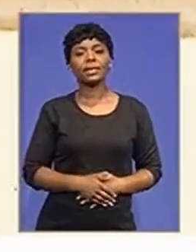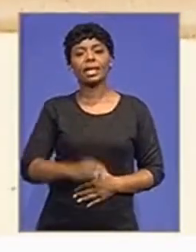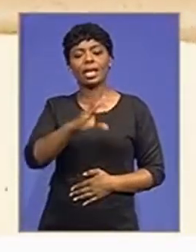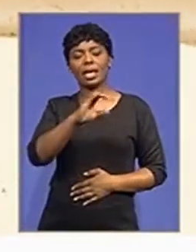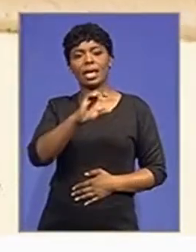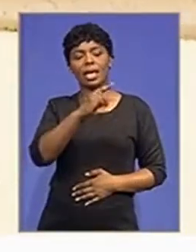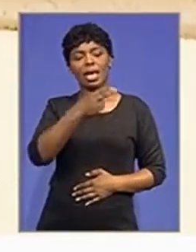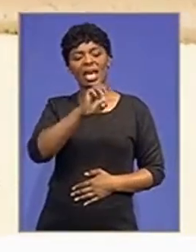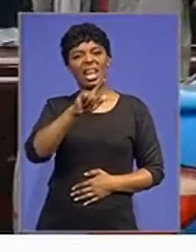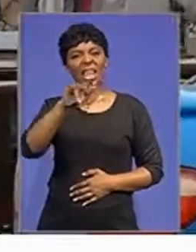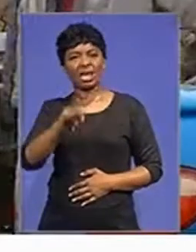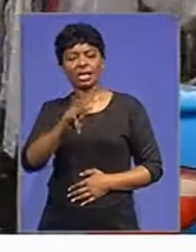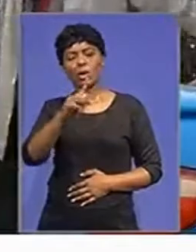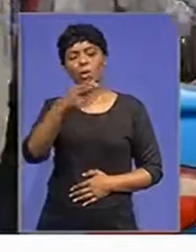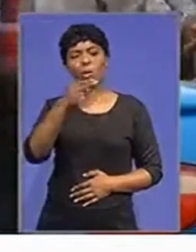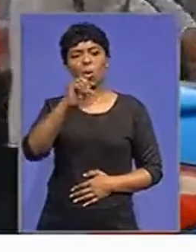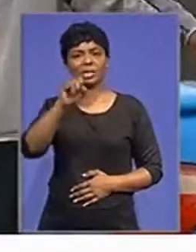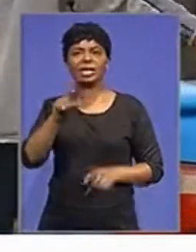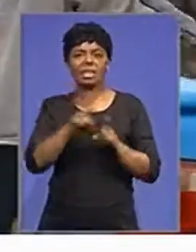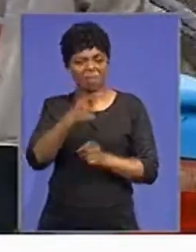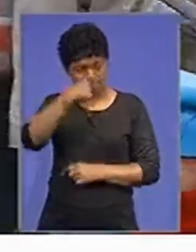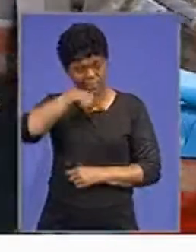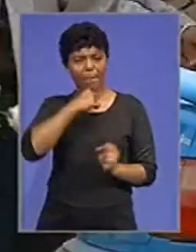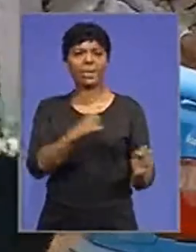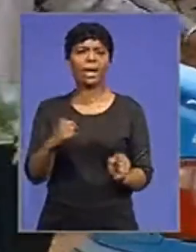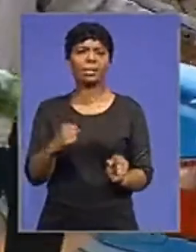le bona ga ba ise ba go motsege.